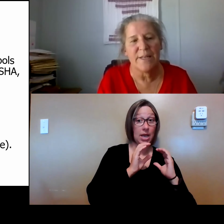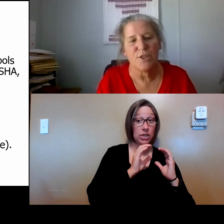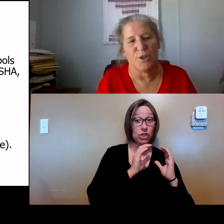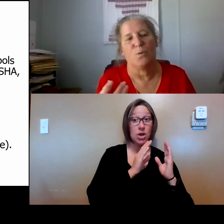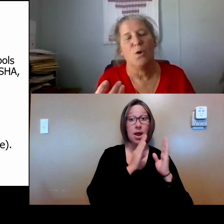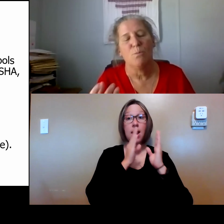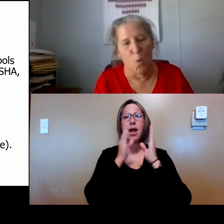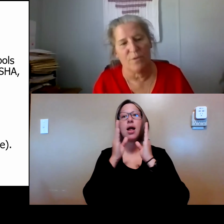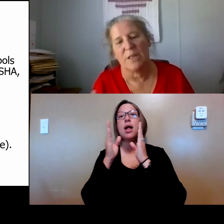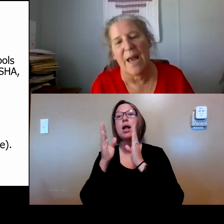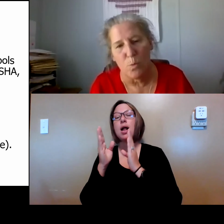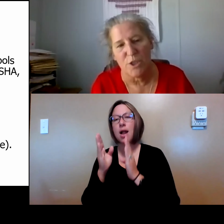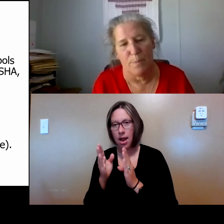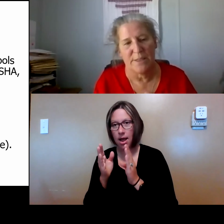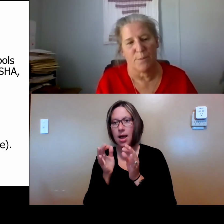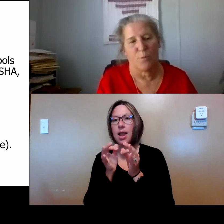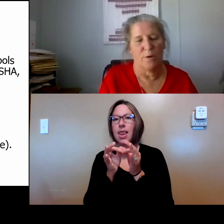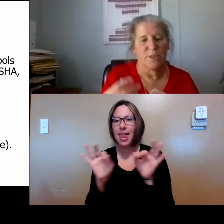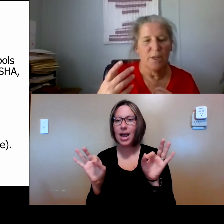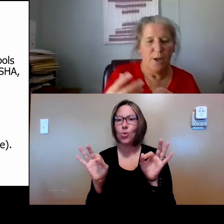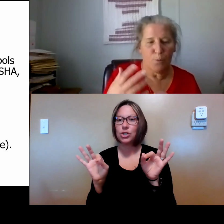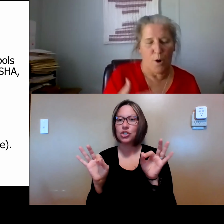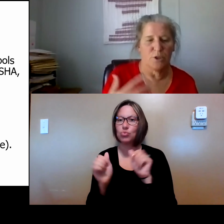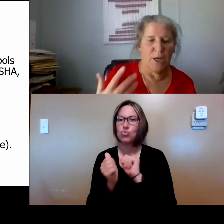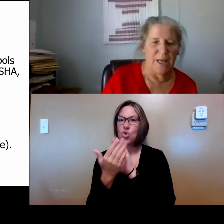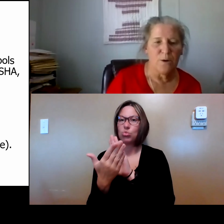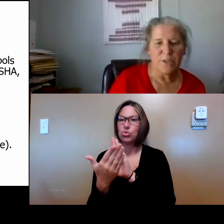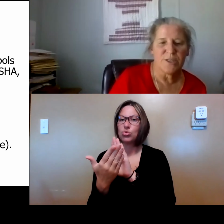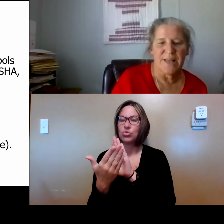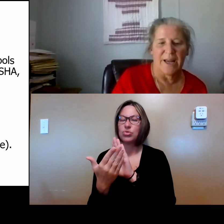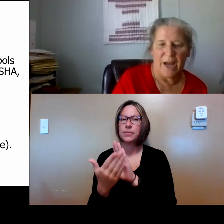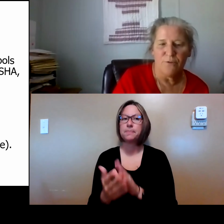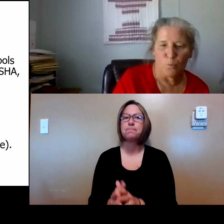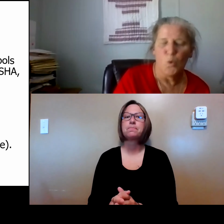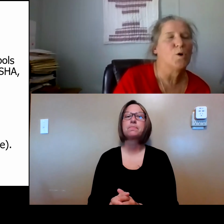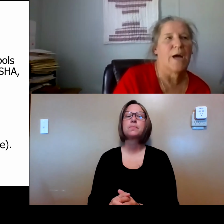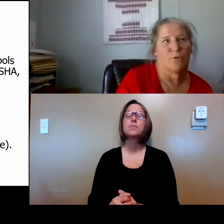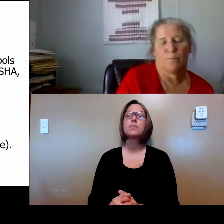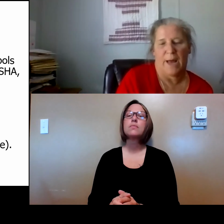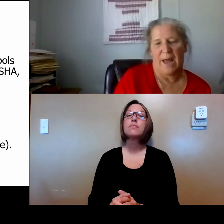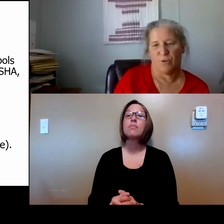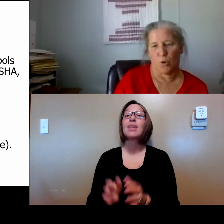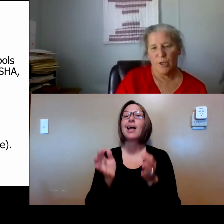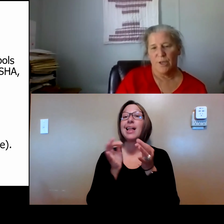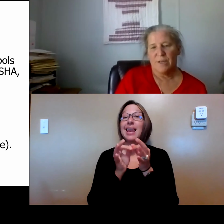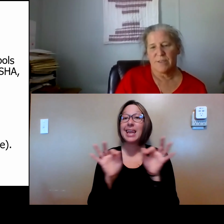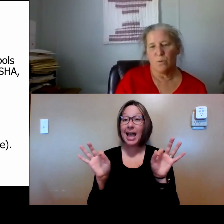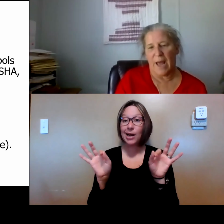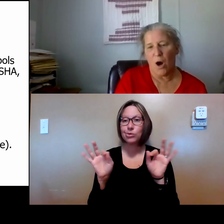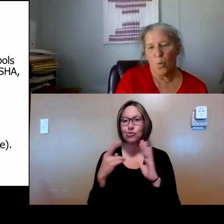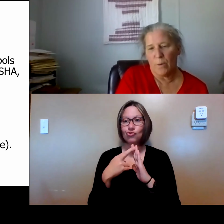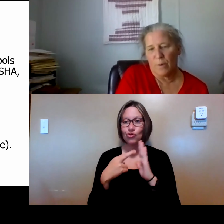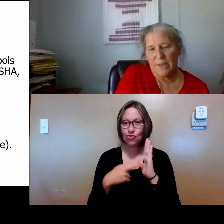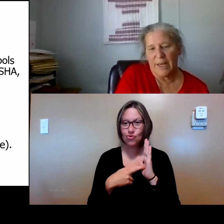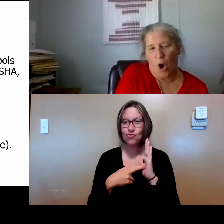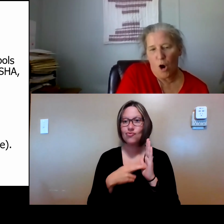going into more of a language-based approach. And languages that rule govern behavior. So